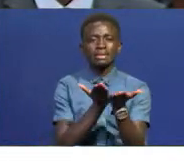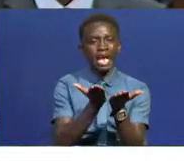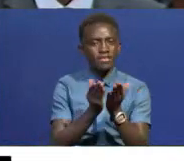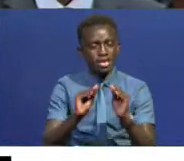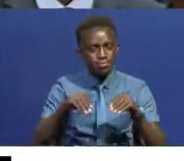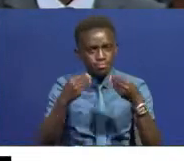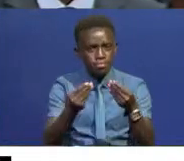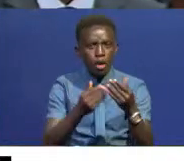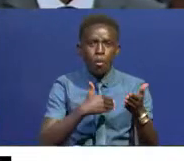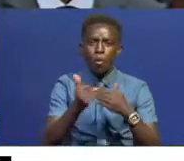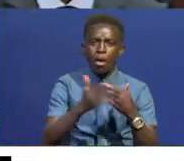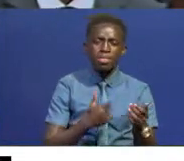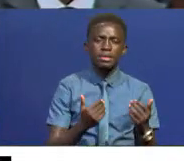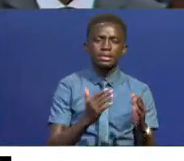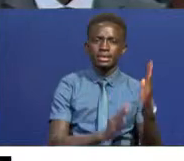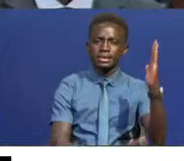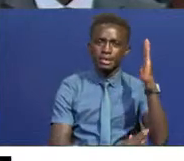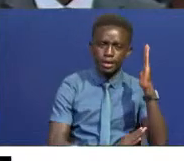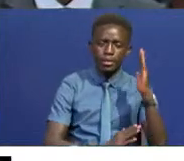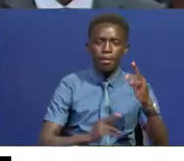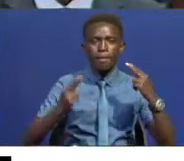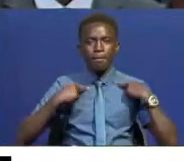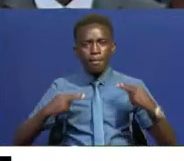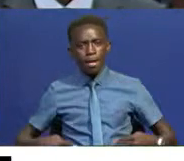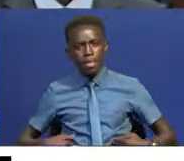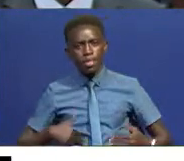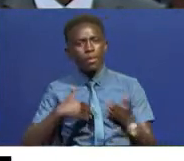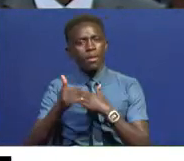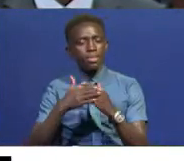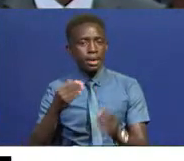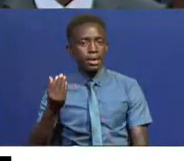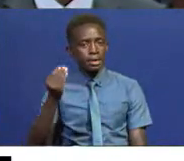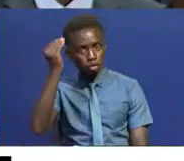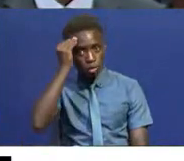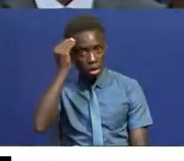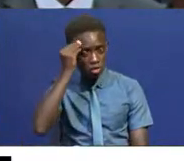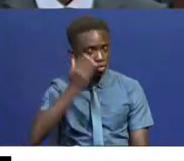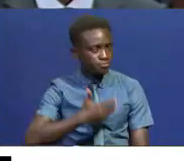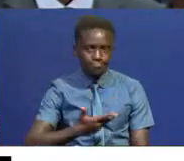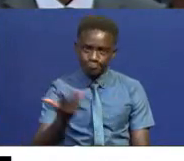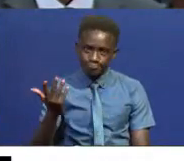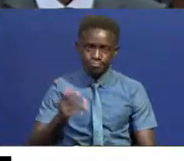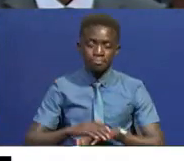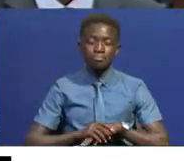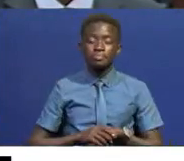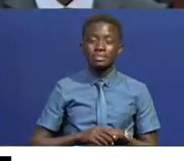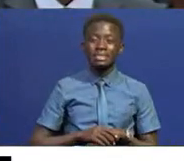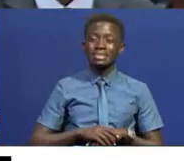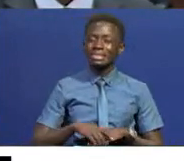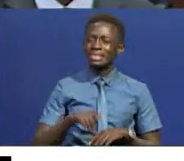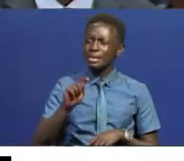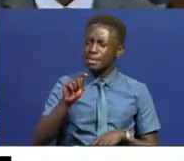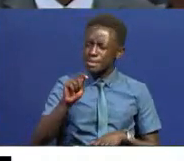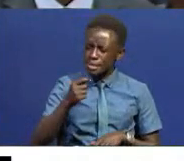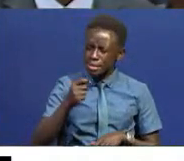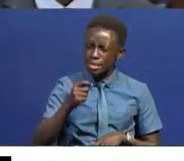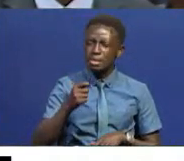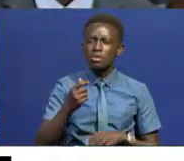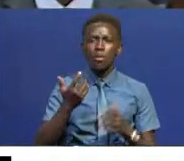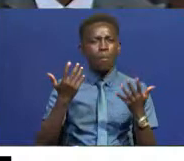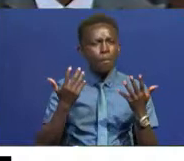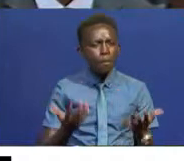health or in education, the key implications of our deliberation is the need